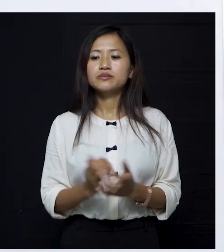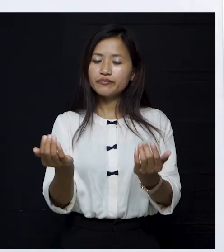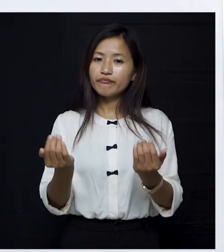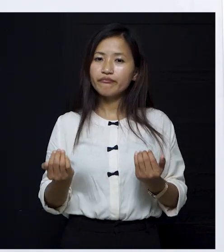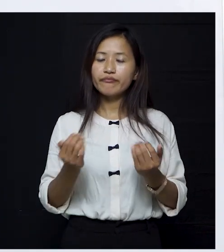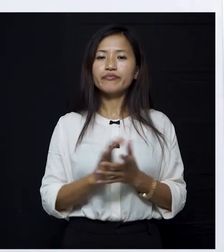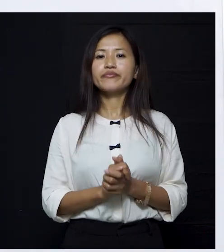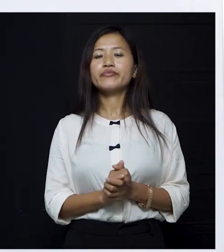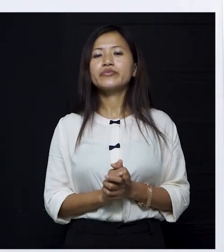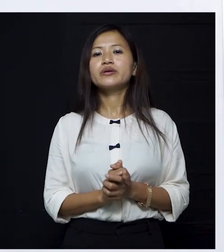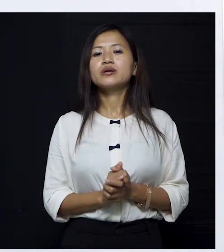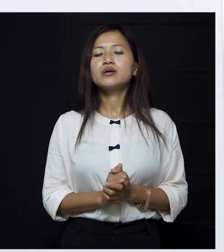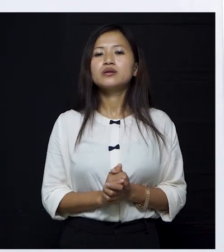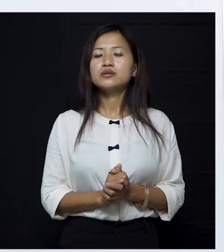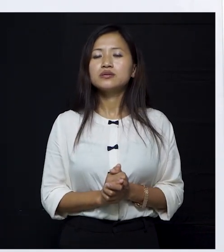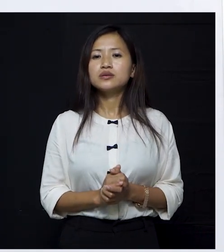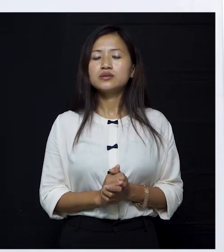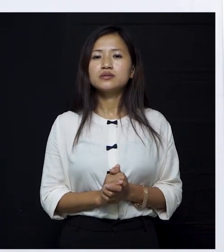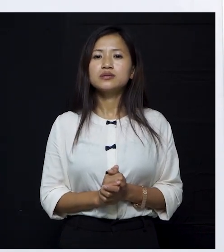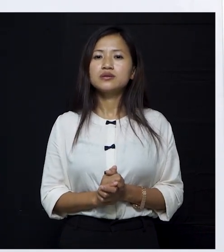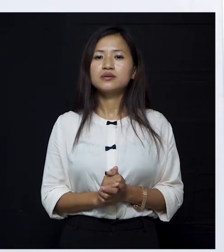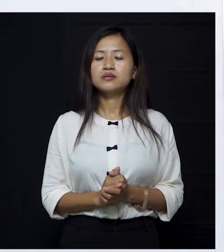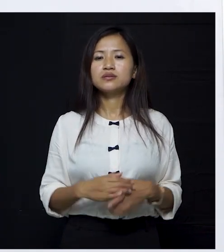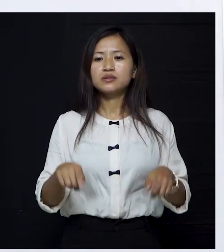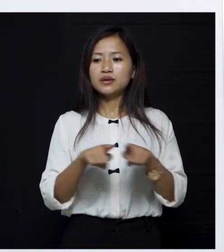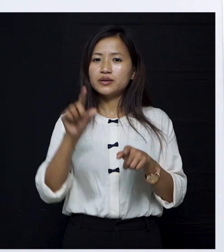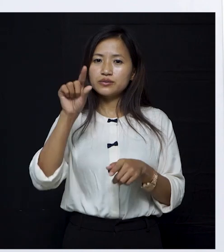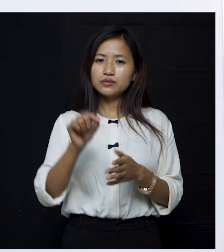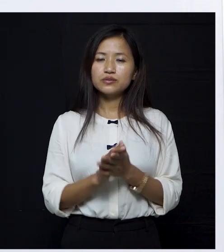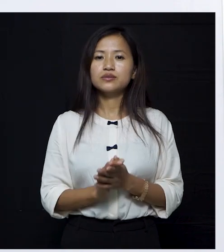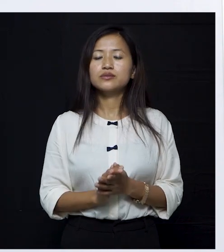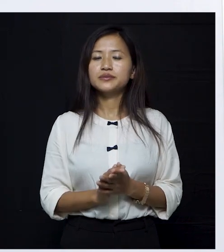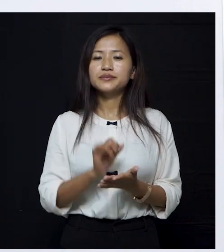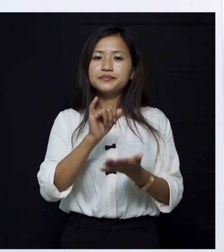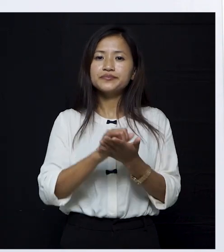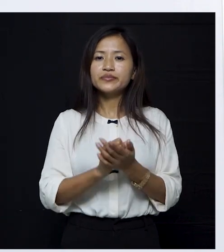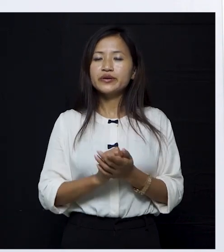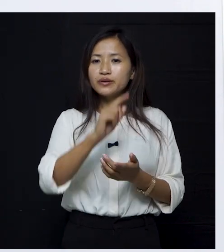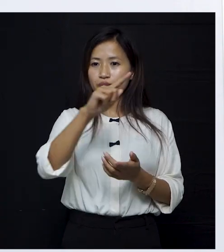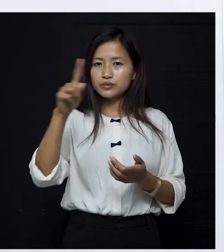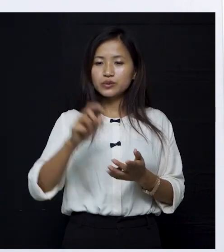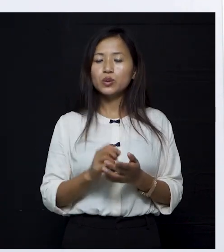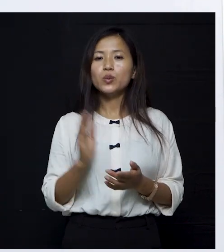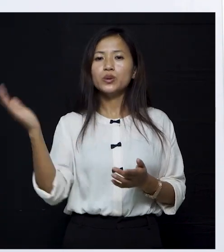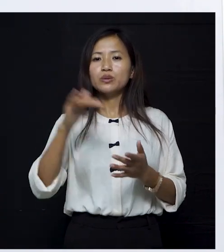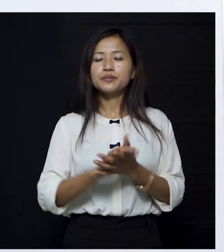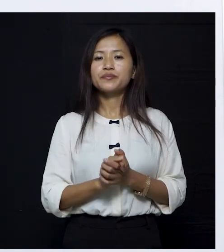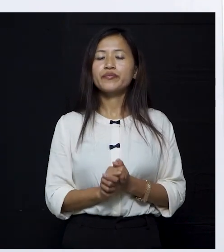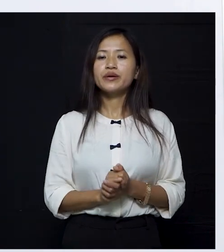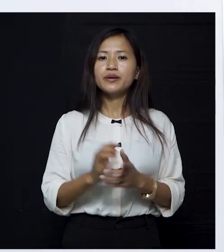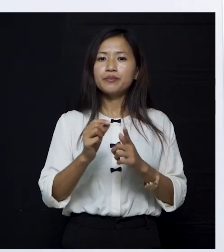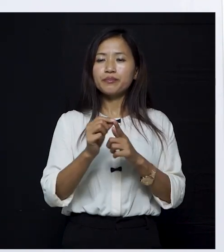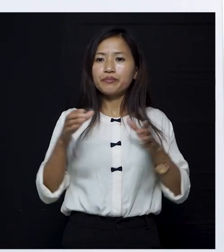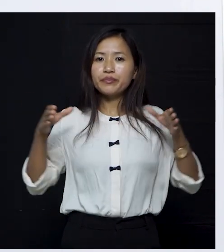protected, okay? The consumers, they need to be protected. And to do that, we call it as the rights, okay? So the